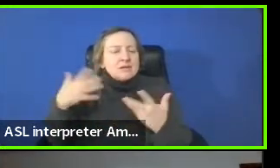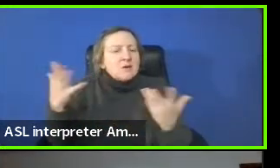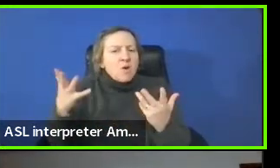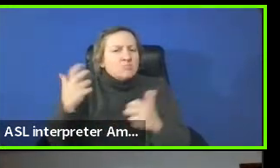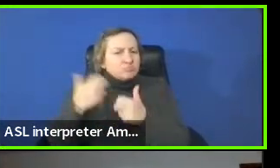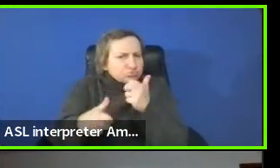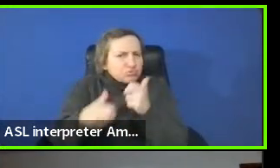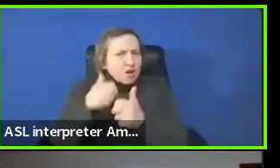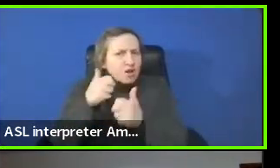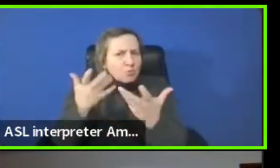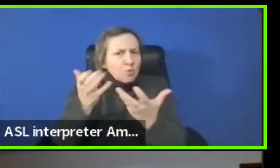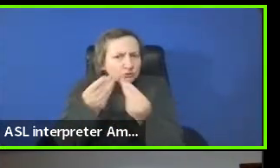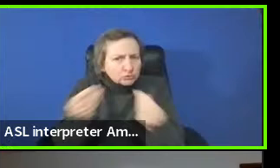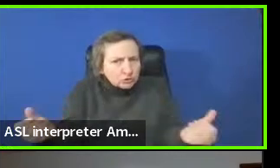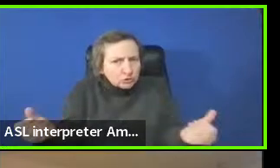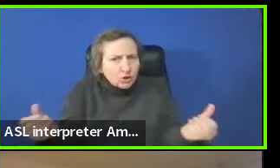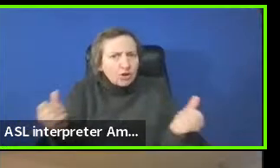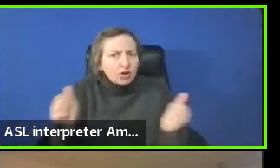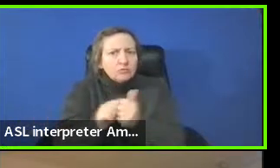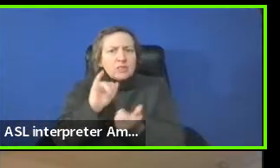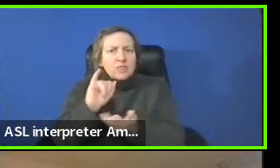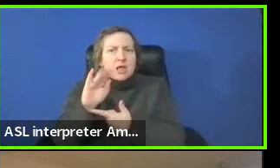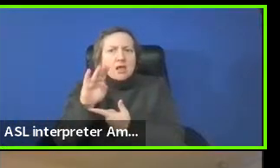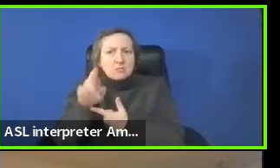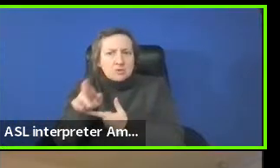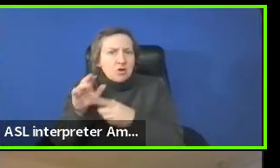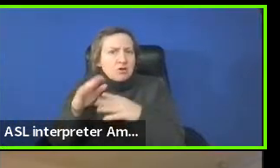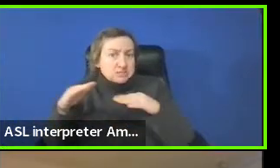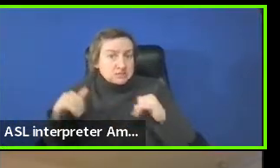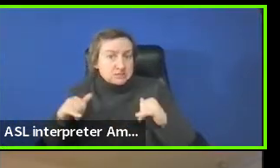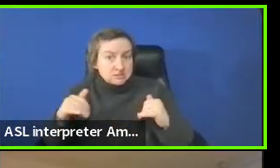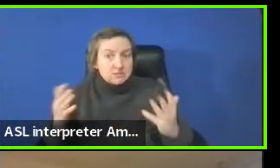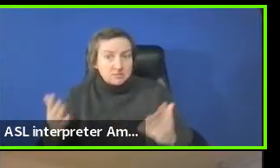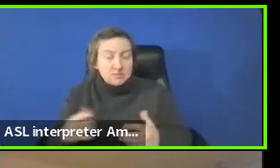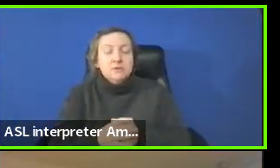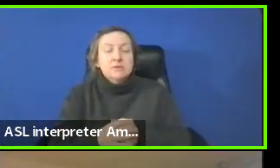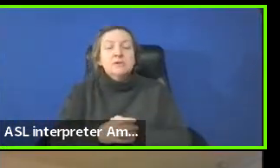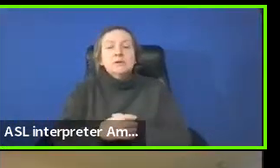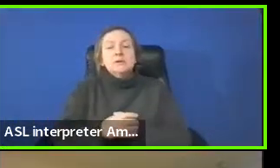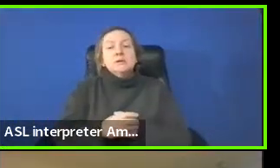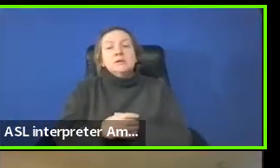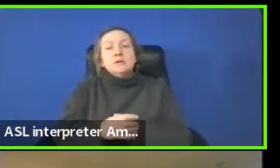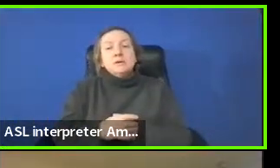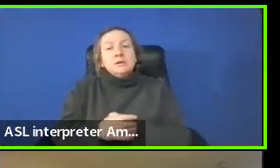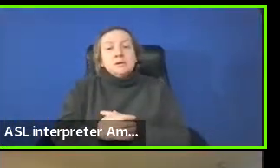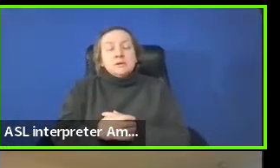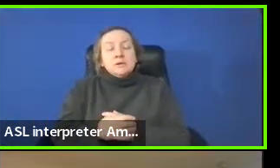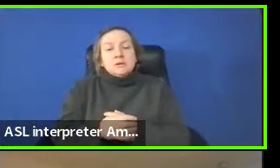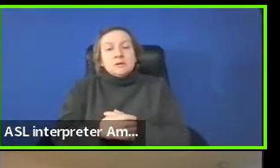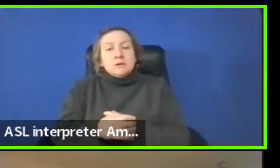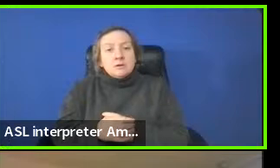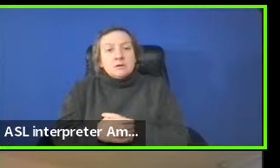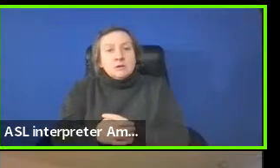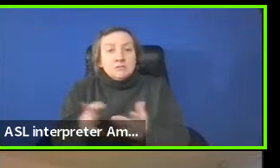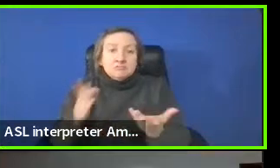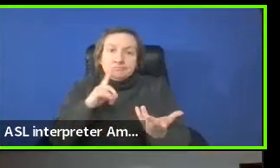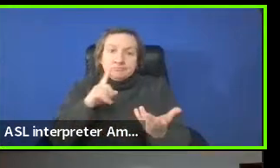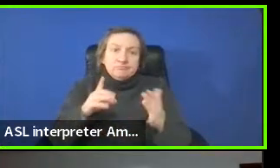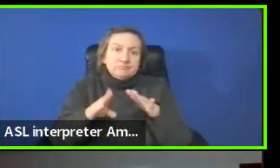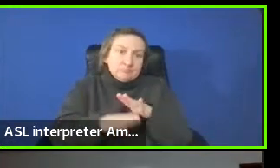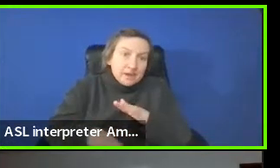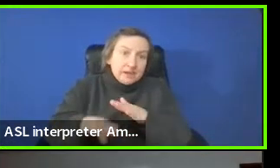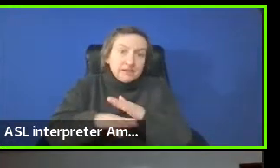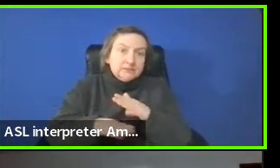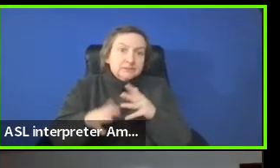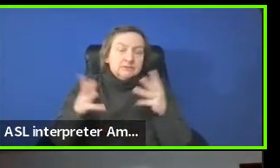have solved in the IBR system. And the the foundational is, well,